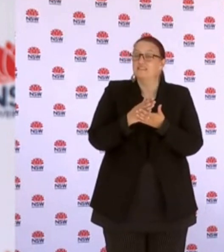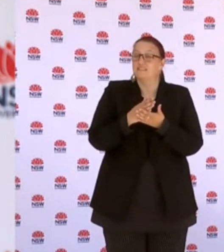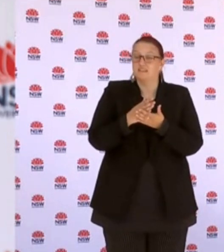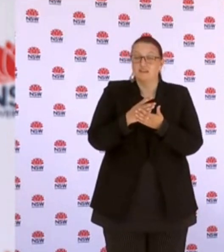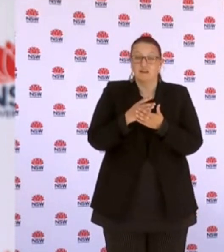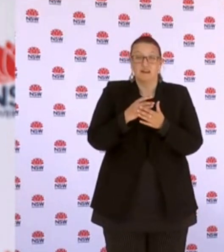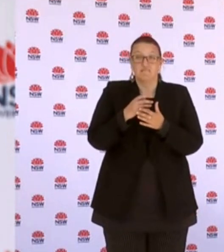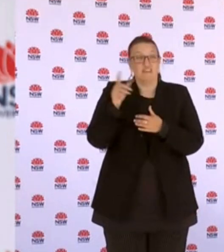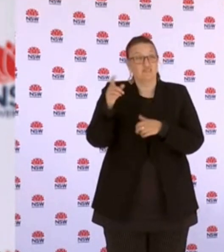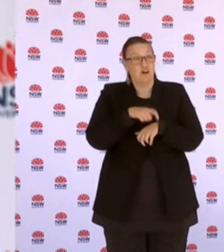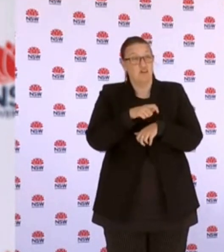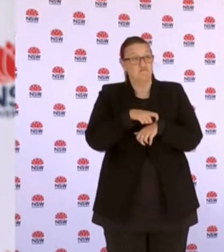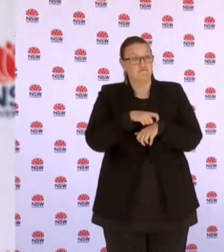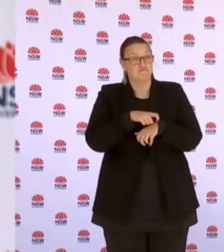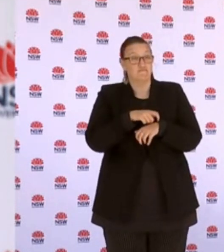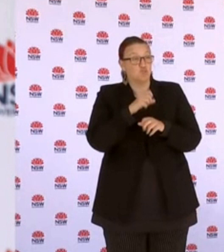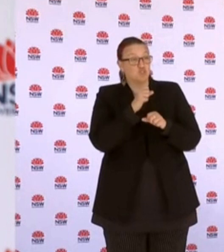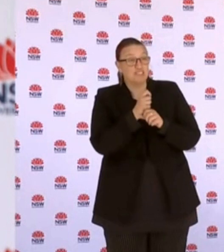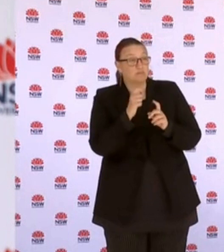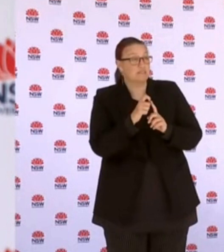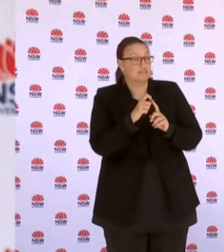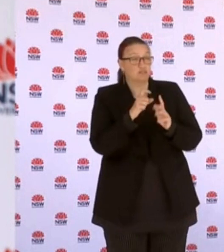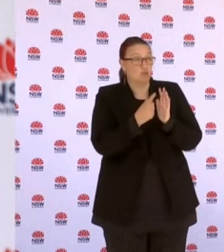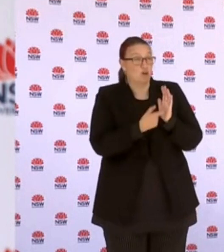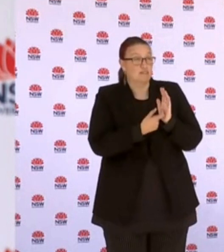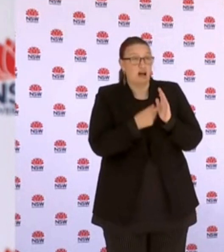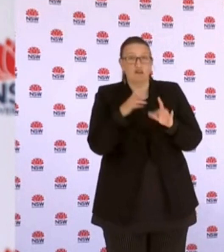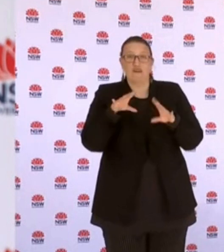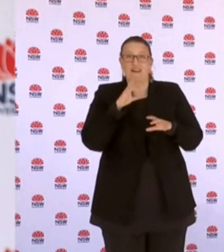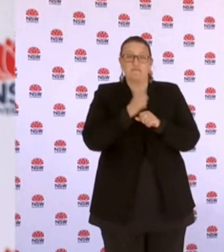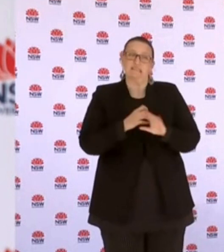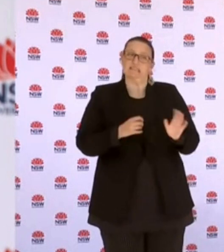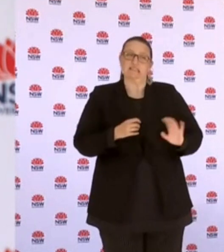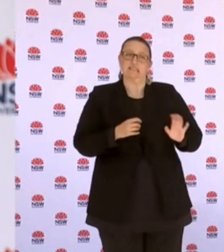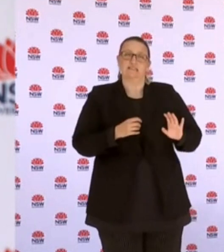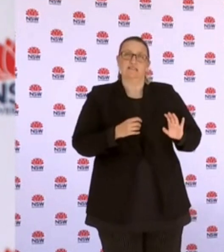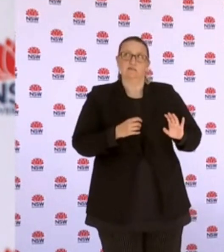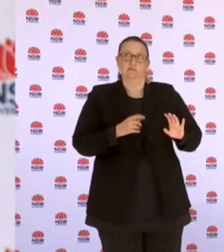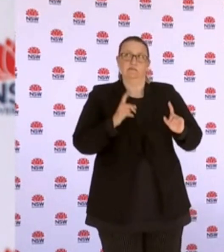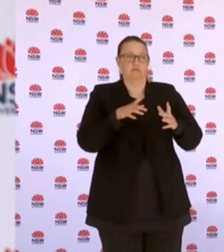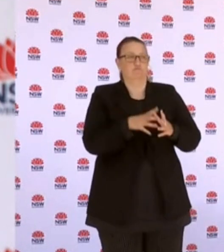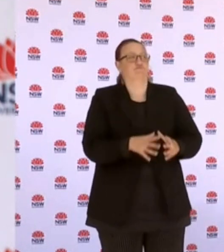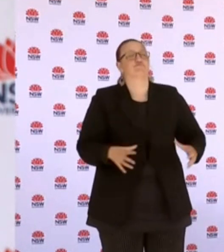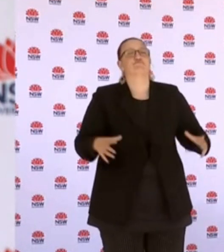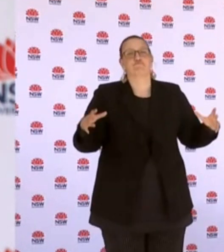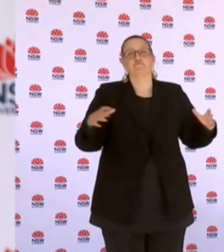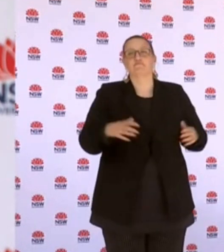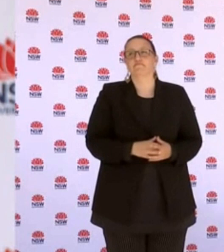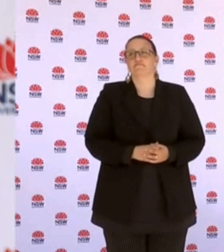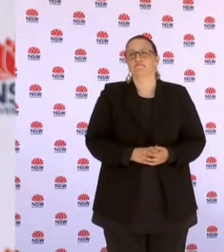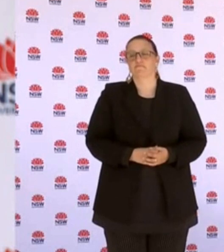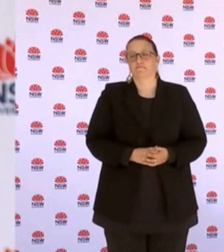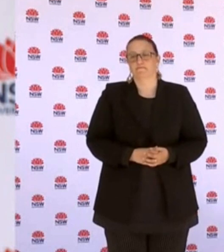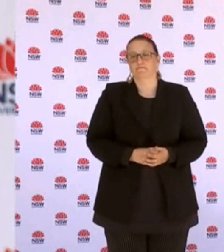people of choice at that stage, although now the federal government has expanded that. I think it's fair to say that I think everybody in the health system innately wants people to